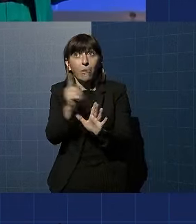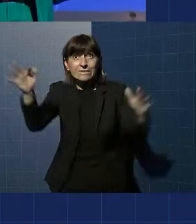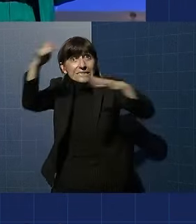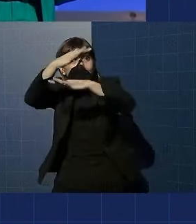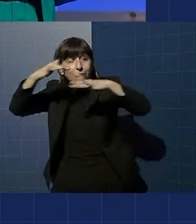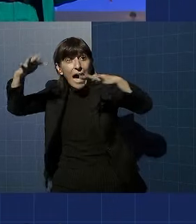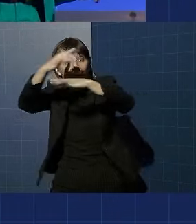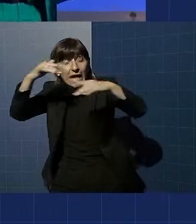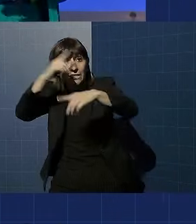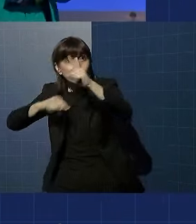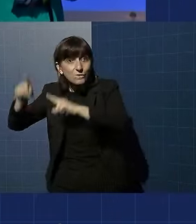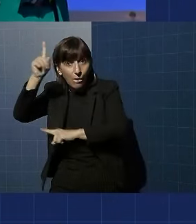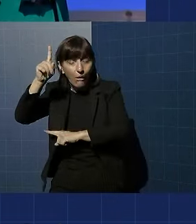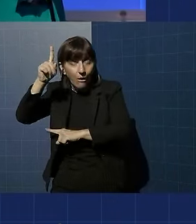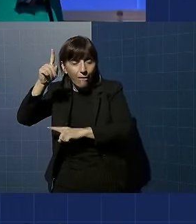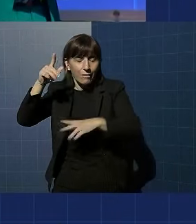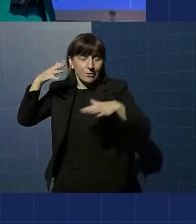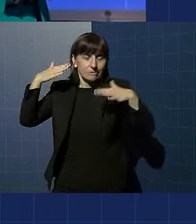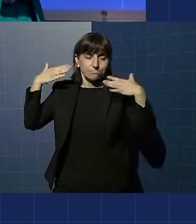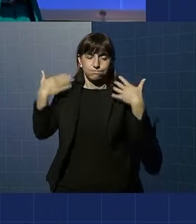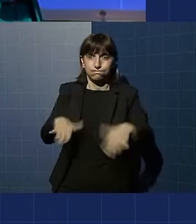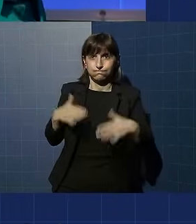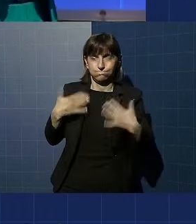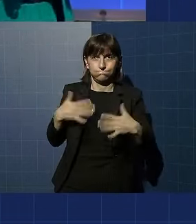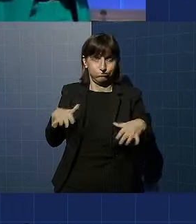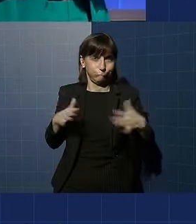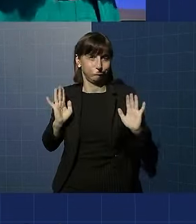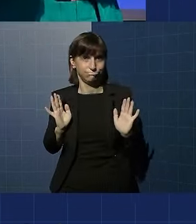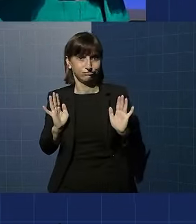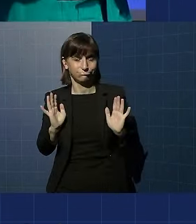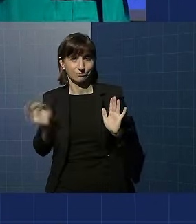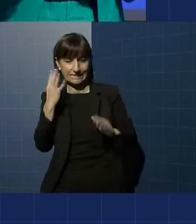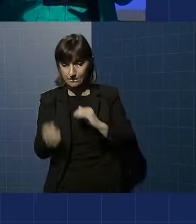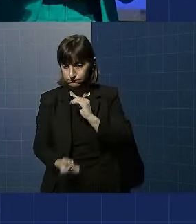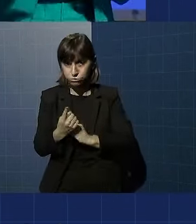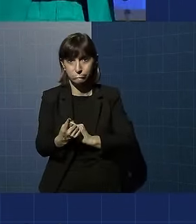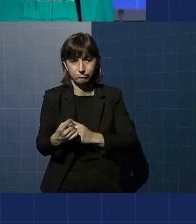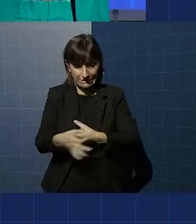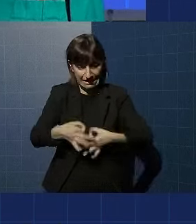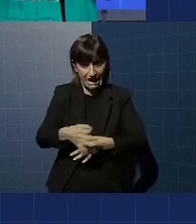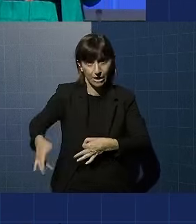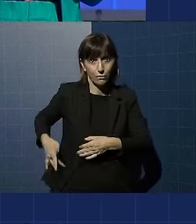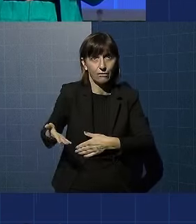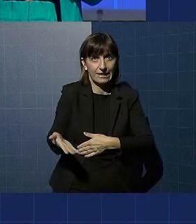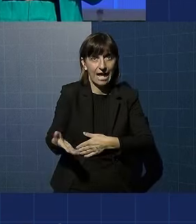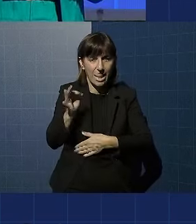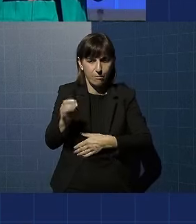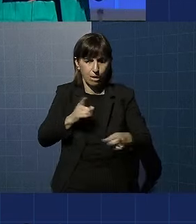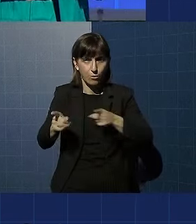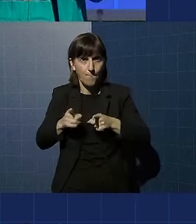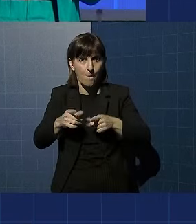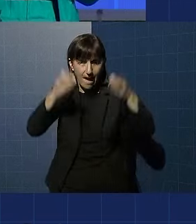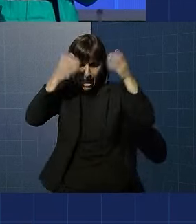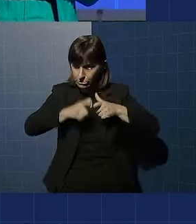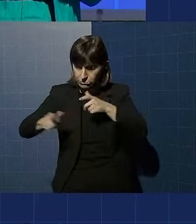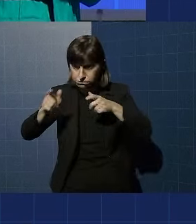this happens, especially if astronauts are on their way to Mars. So something that might be standard here on Earth and